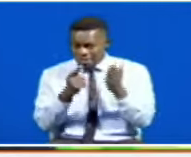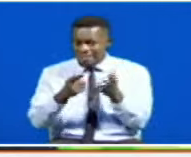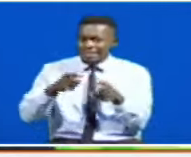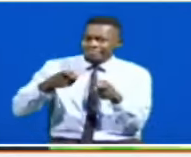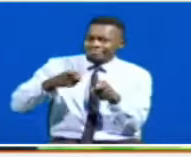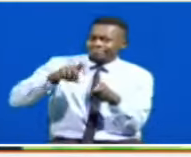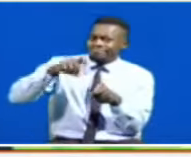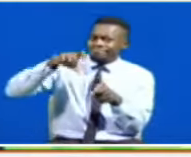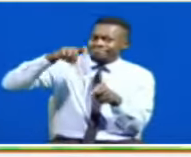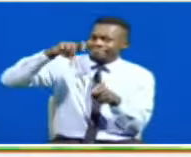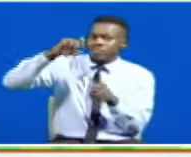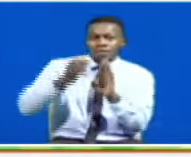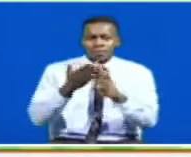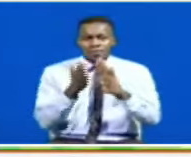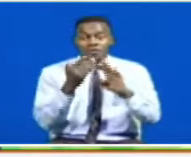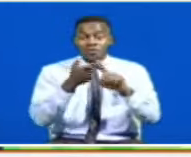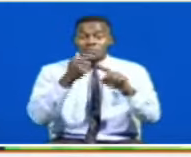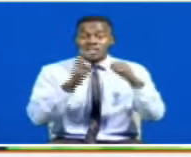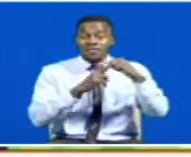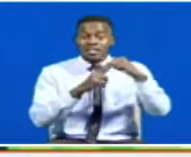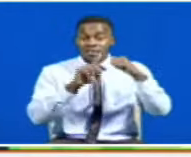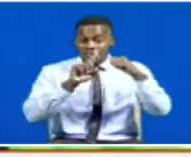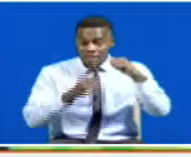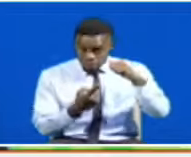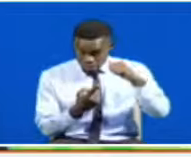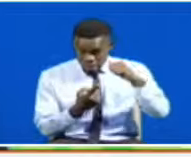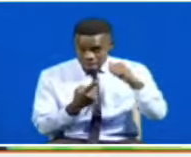increase from